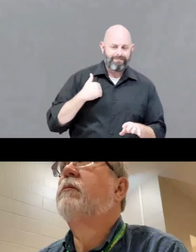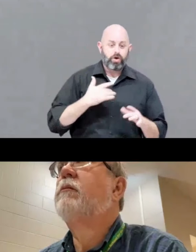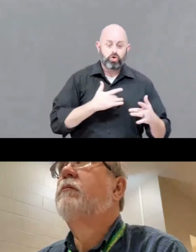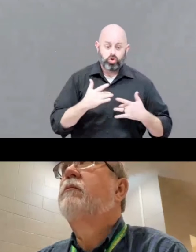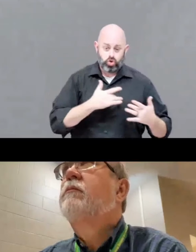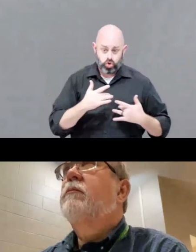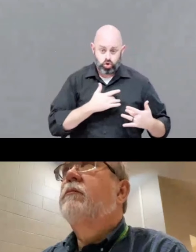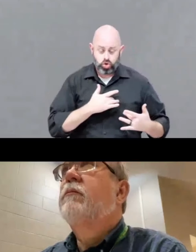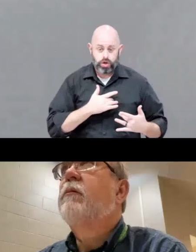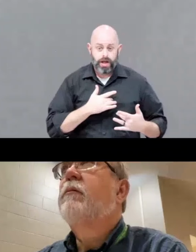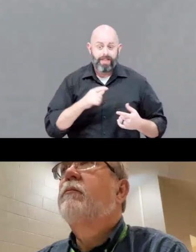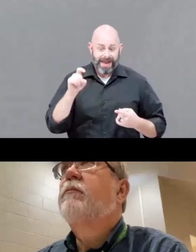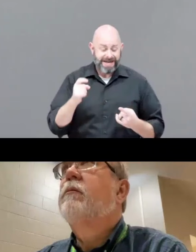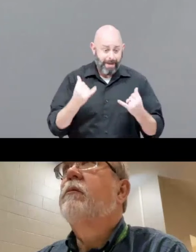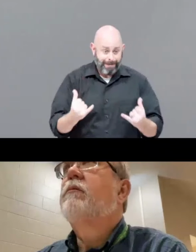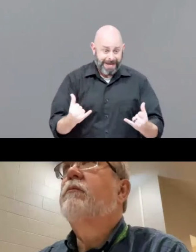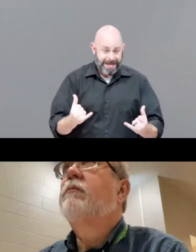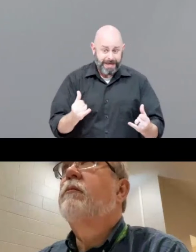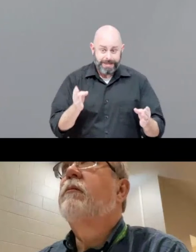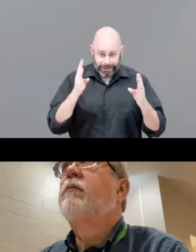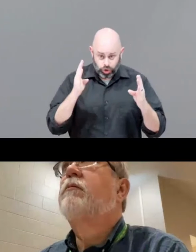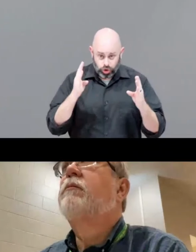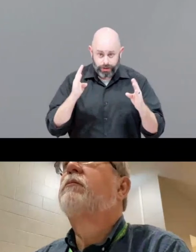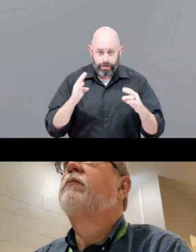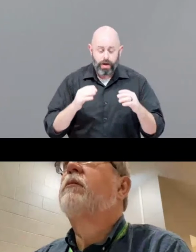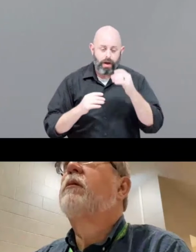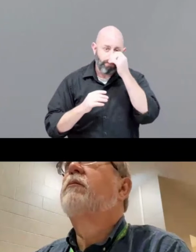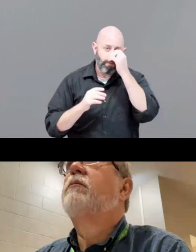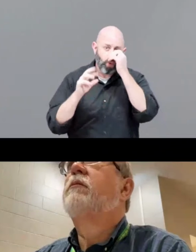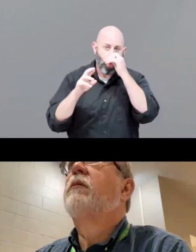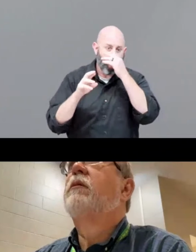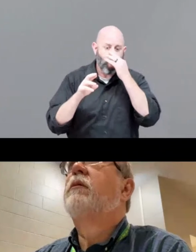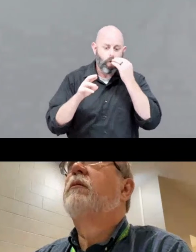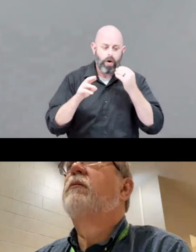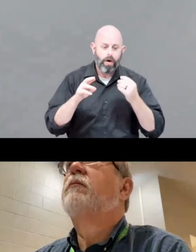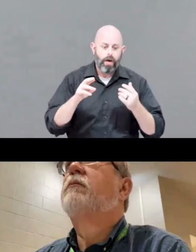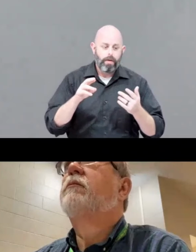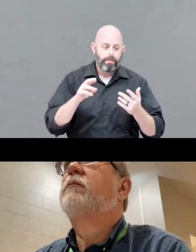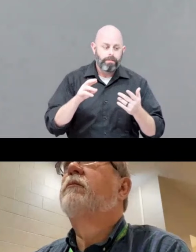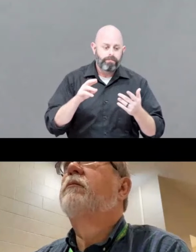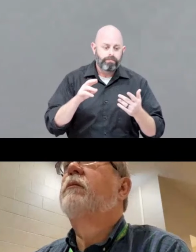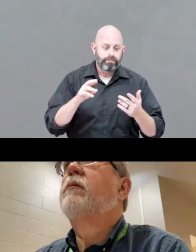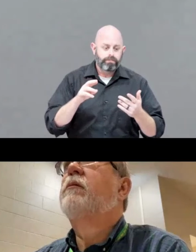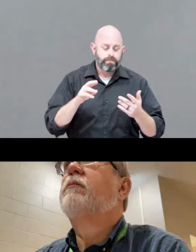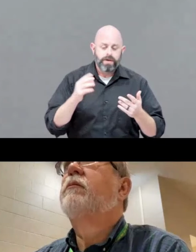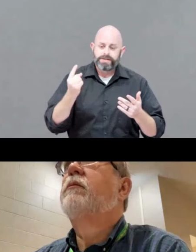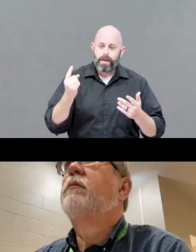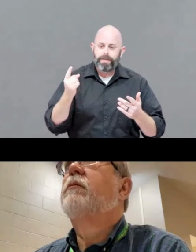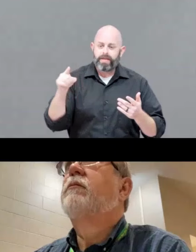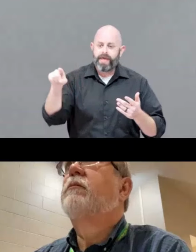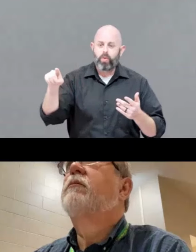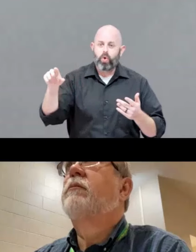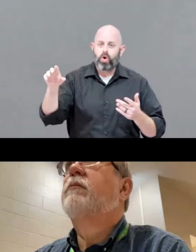concern that needed immediate attention, or that was really, something that they